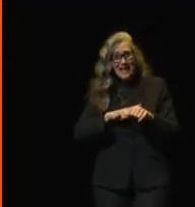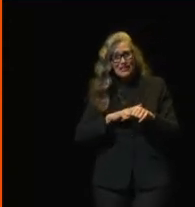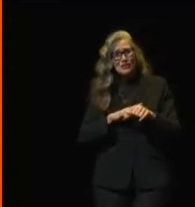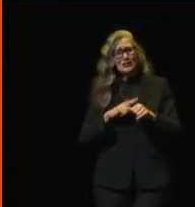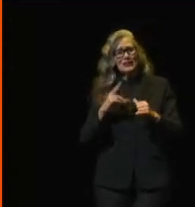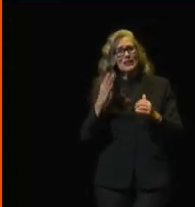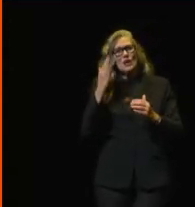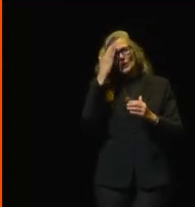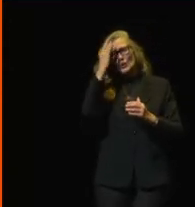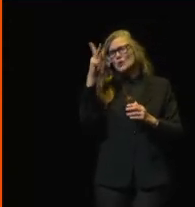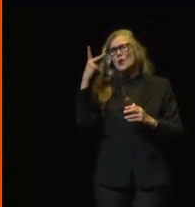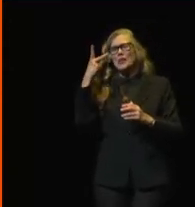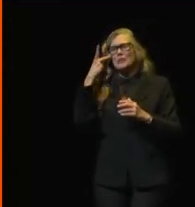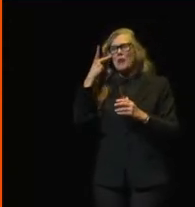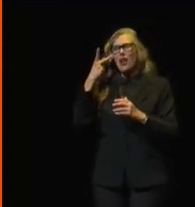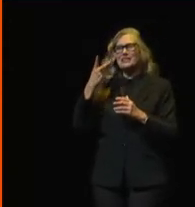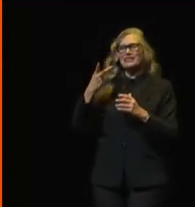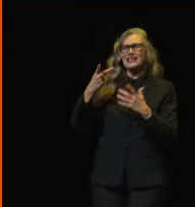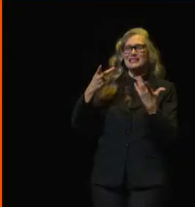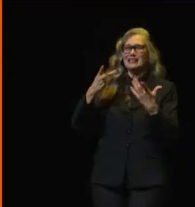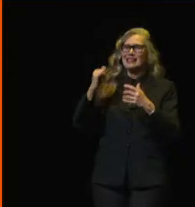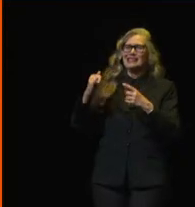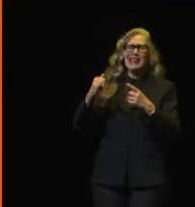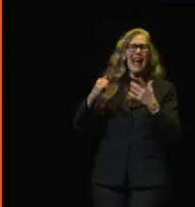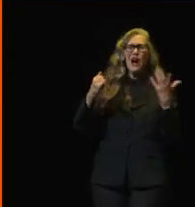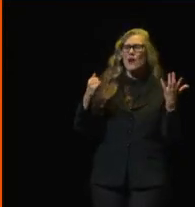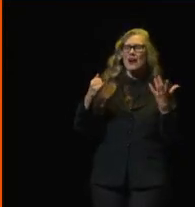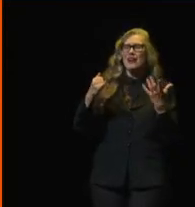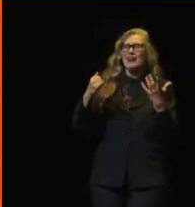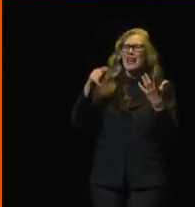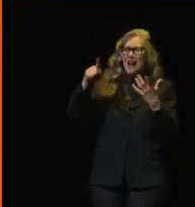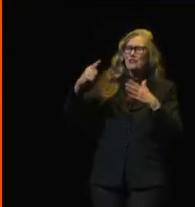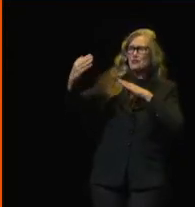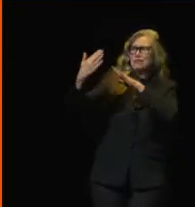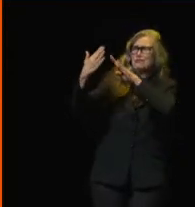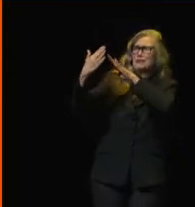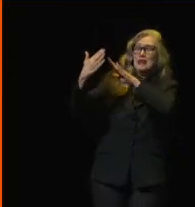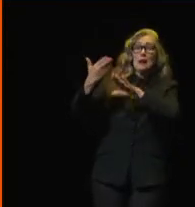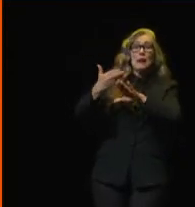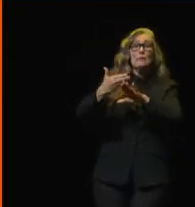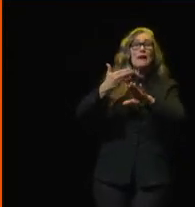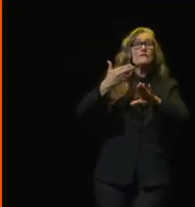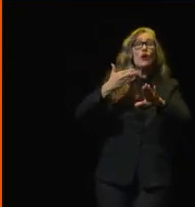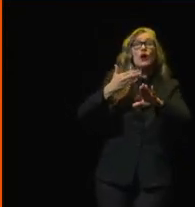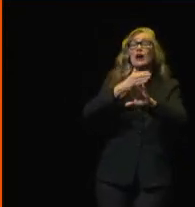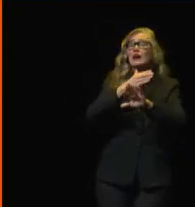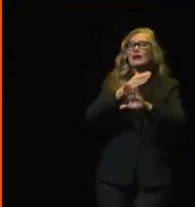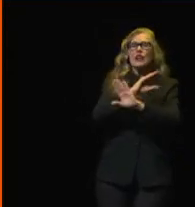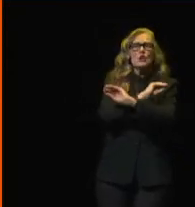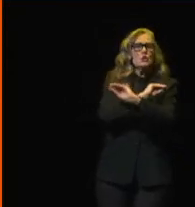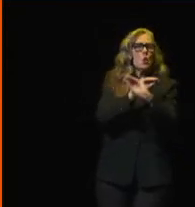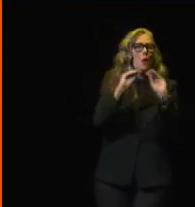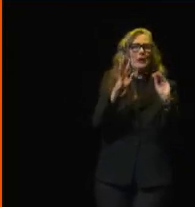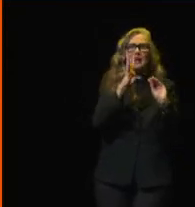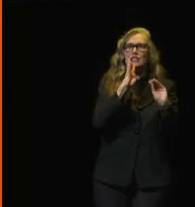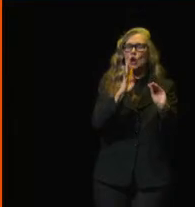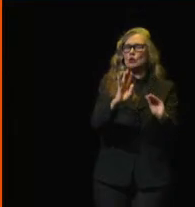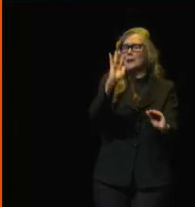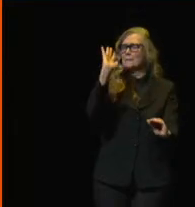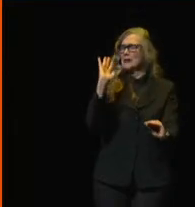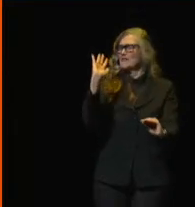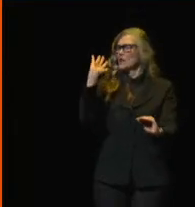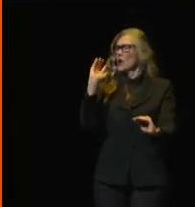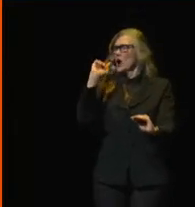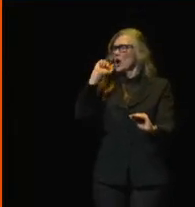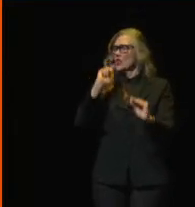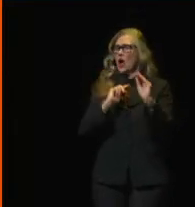political. But at the time, it was way out, far left field, and no one I talked to thought it was